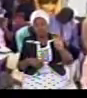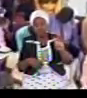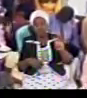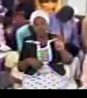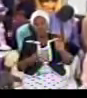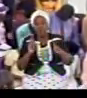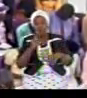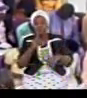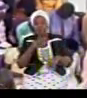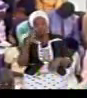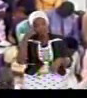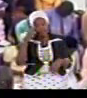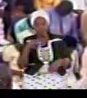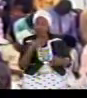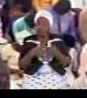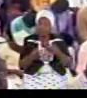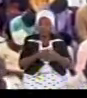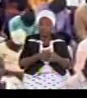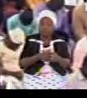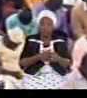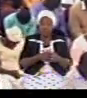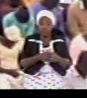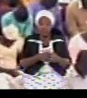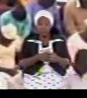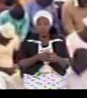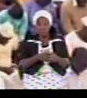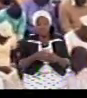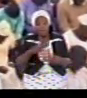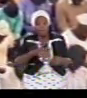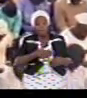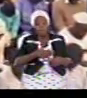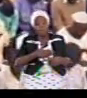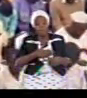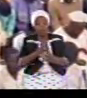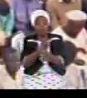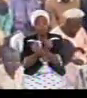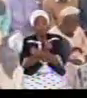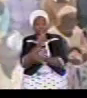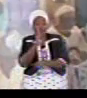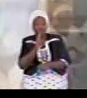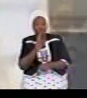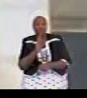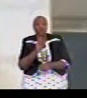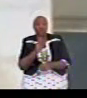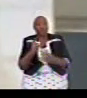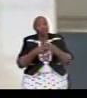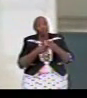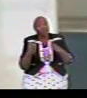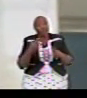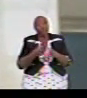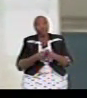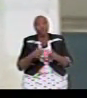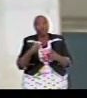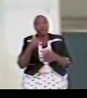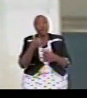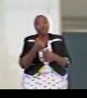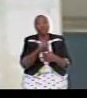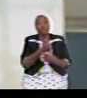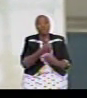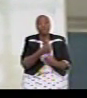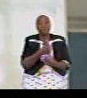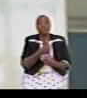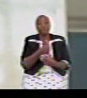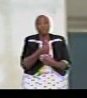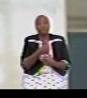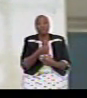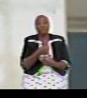flee from idolatry. They're worshiping idols, they're